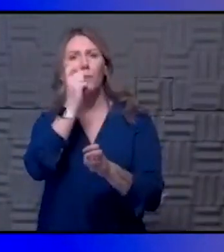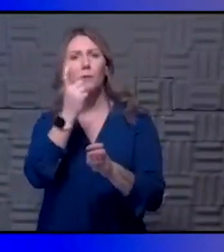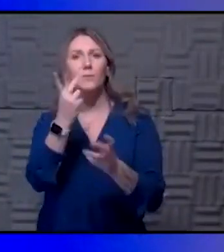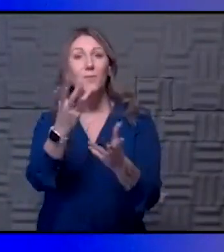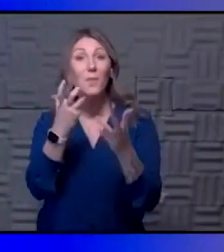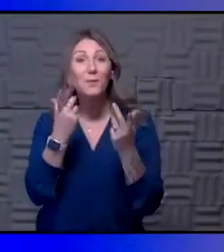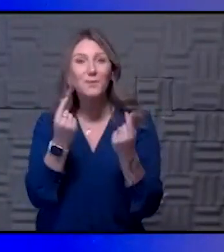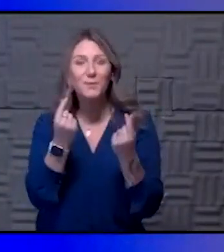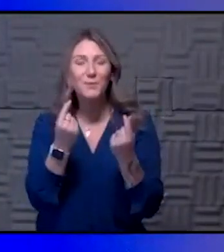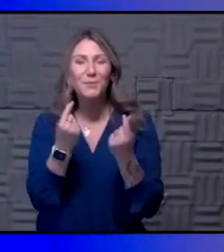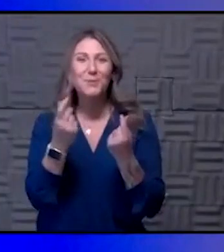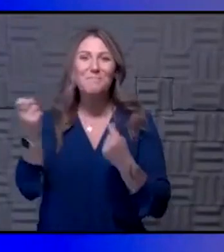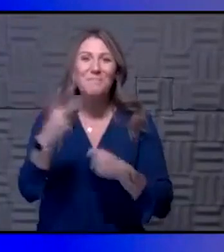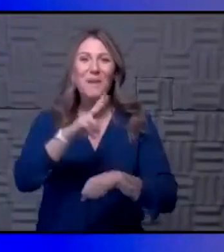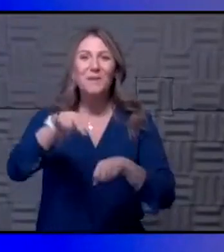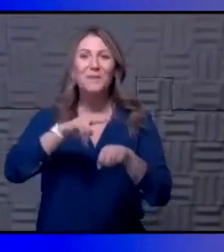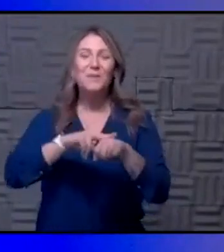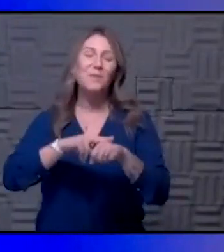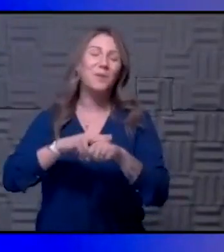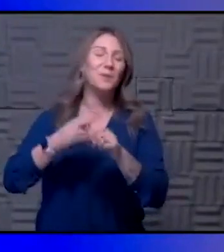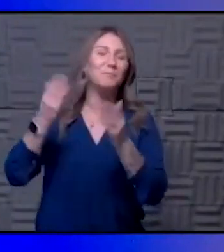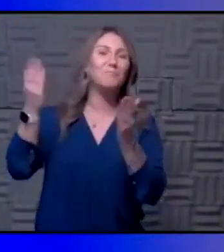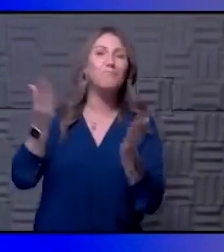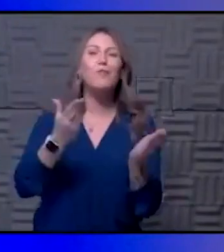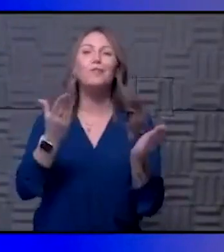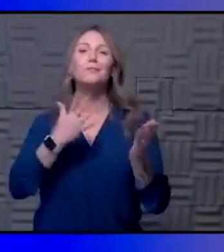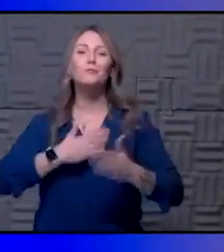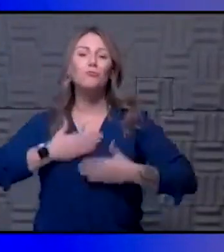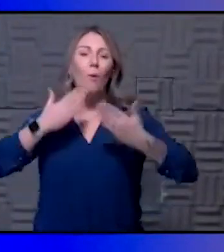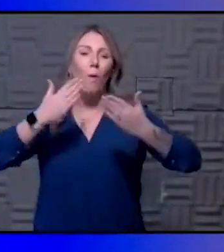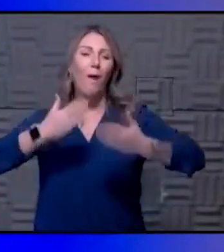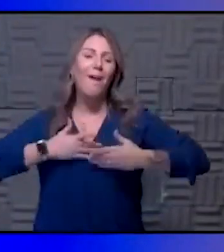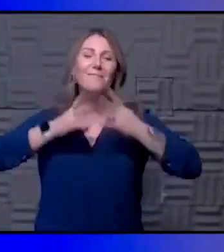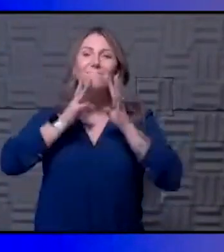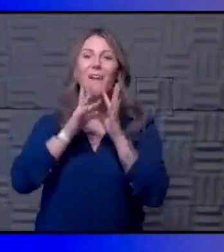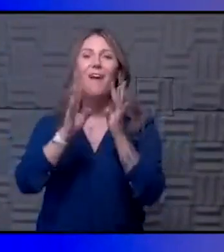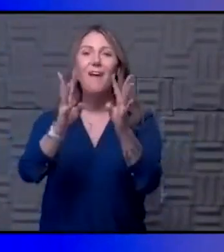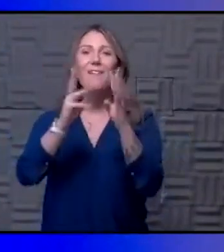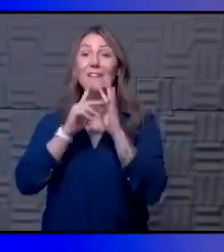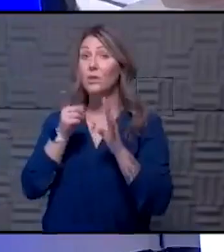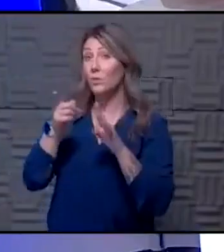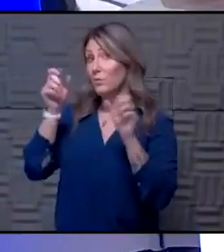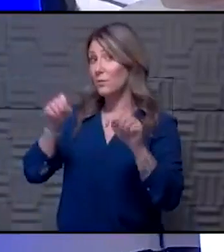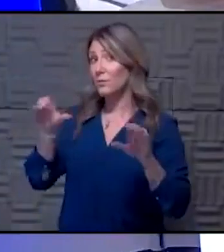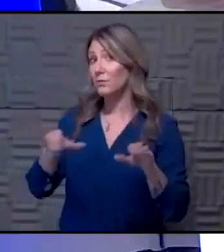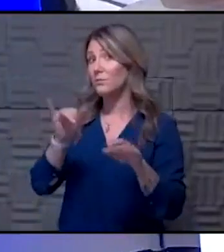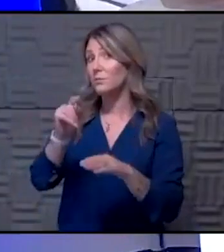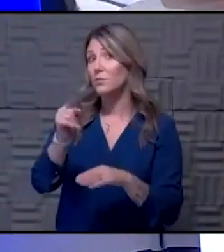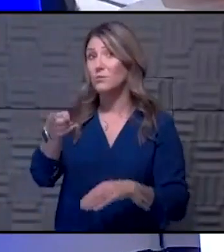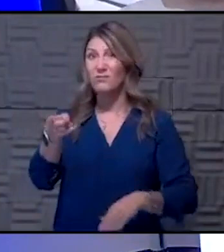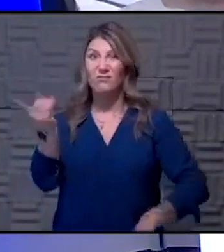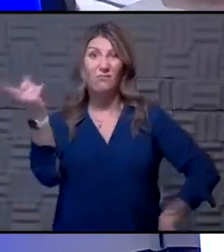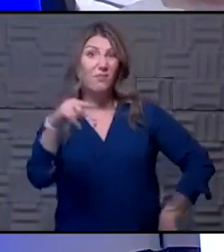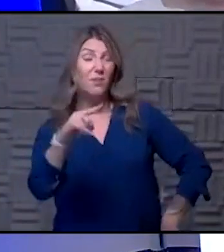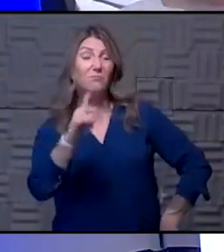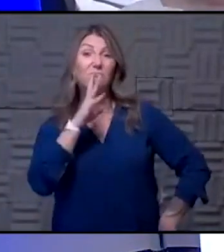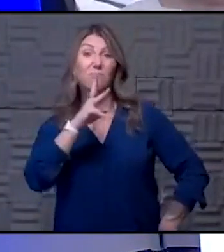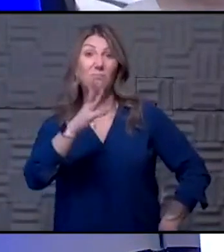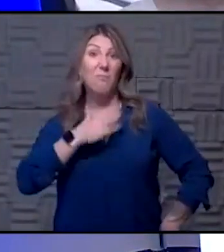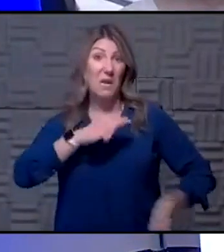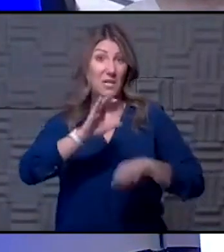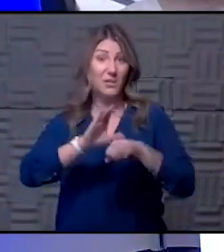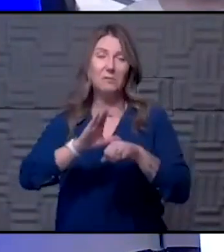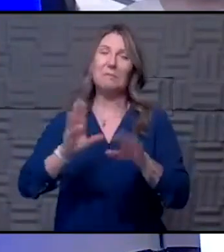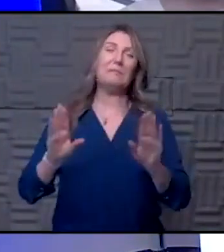that, and it brings joy for a lot of people to be able to do that. You can do it. You can come and sing at my church. That'd be fine. You